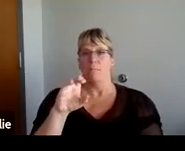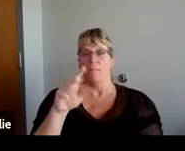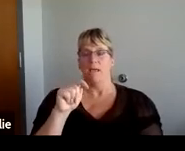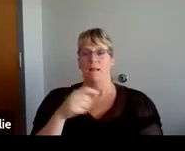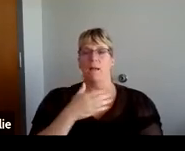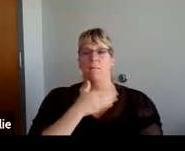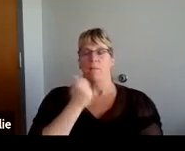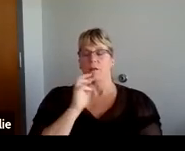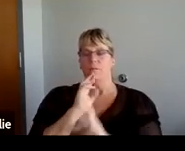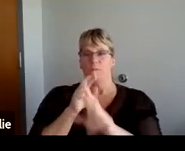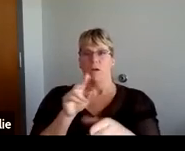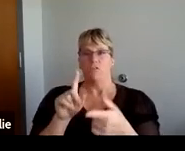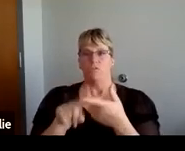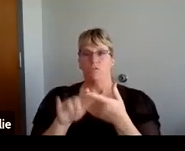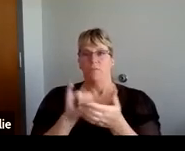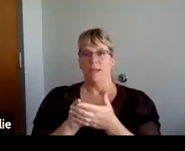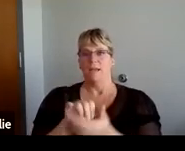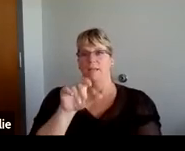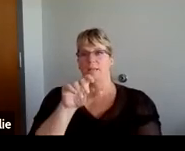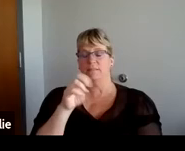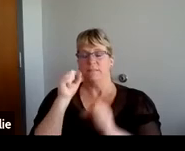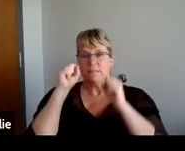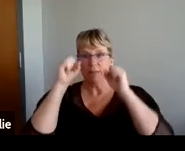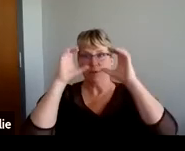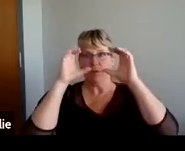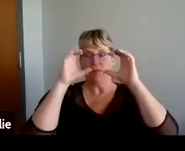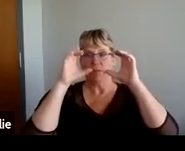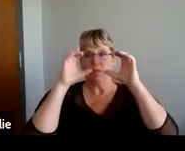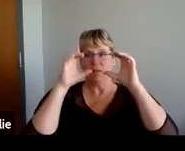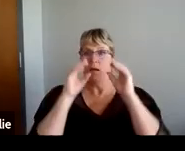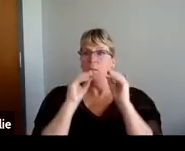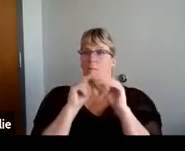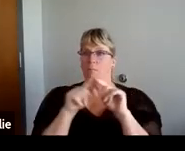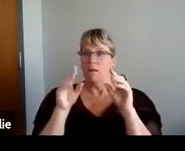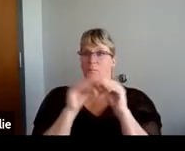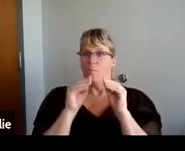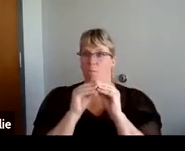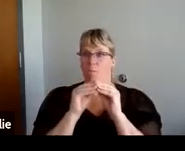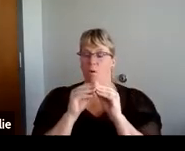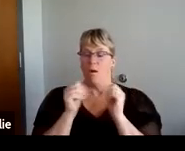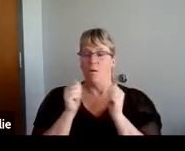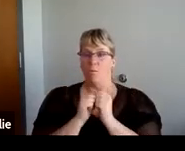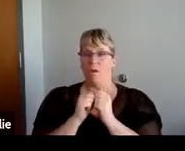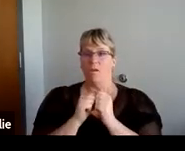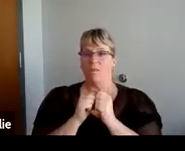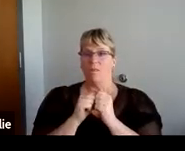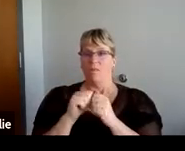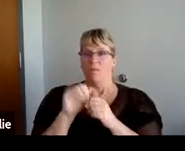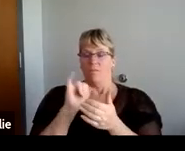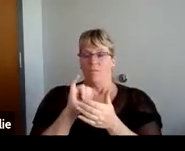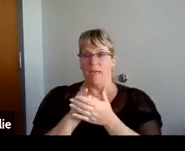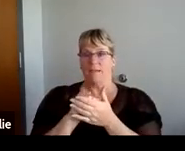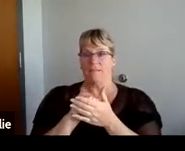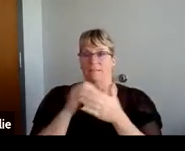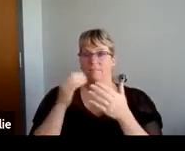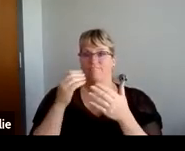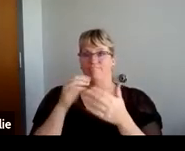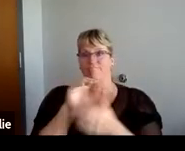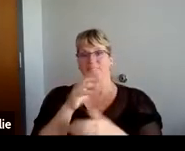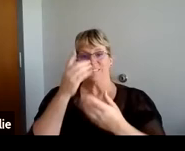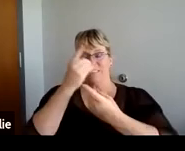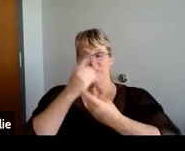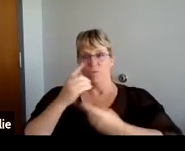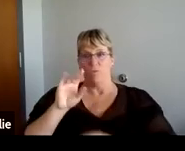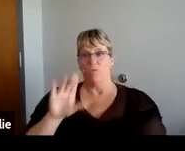the stimulant medications, but they also may be more susceptible to substance use disorder because their